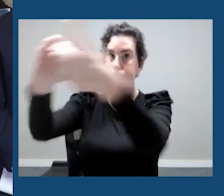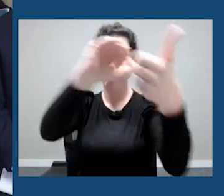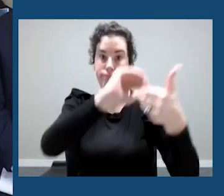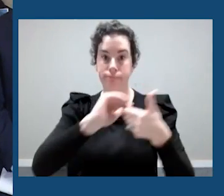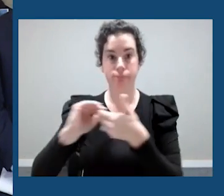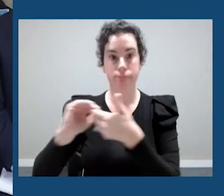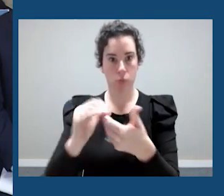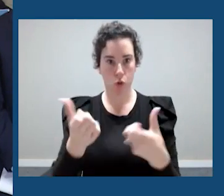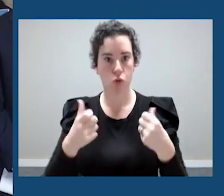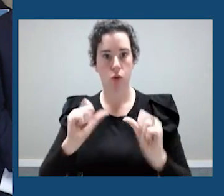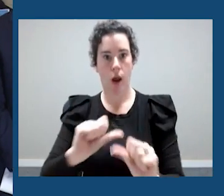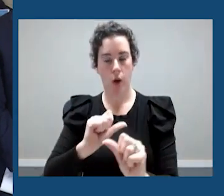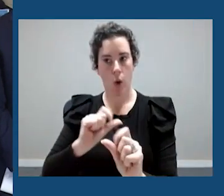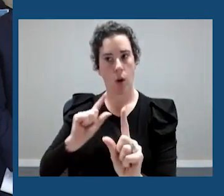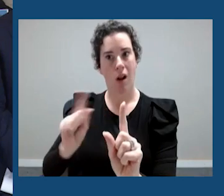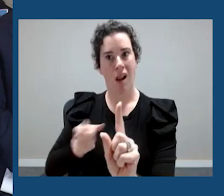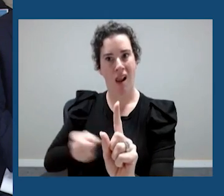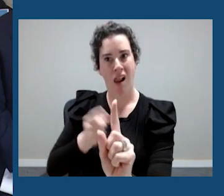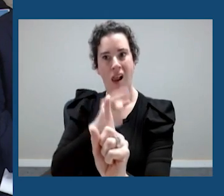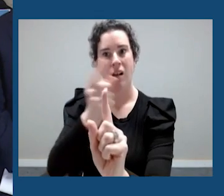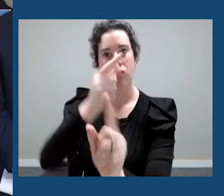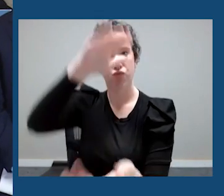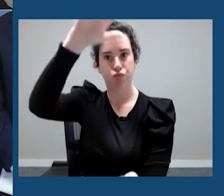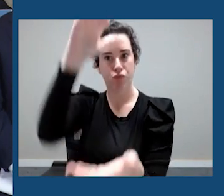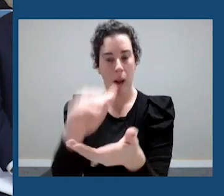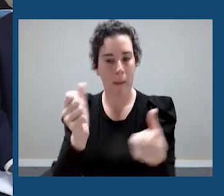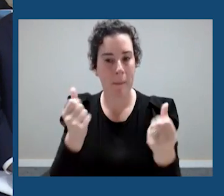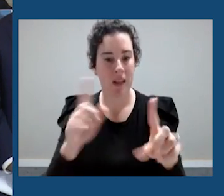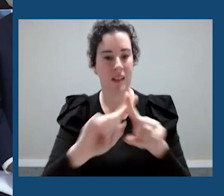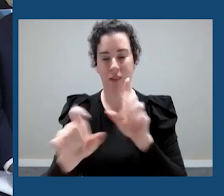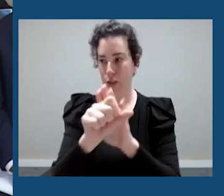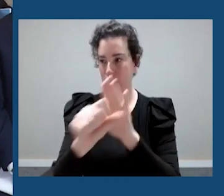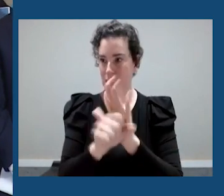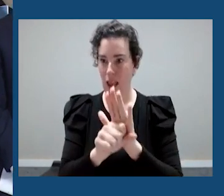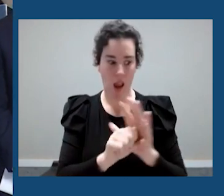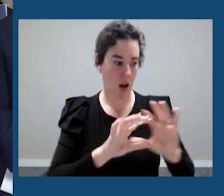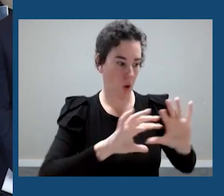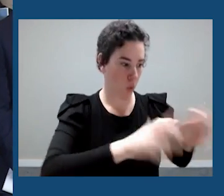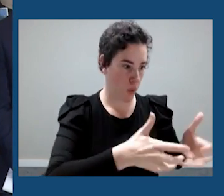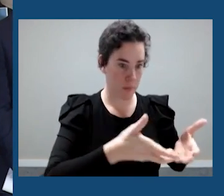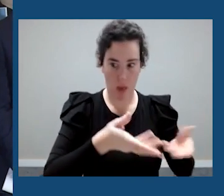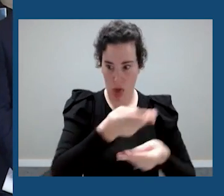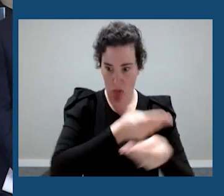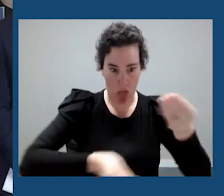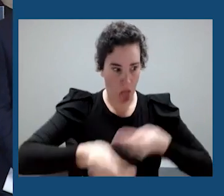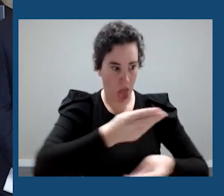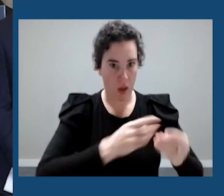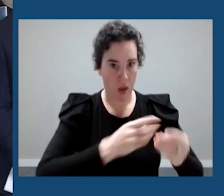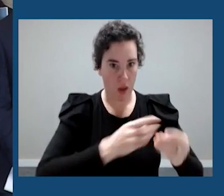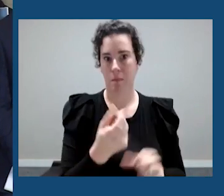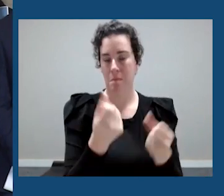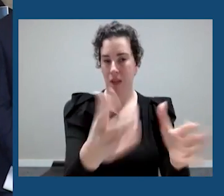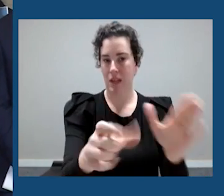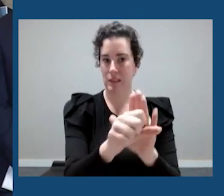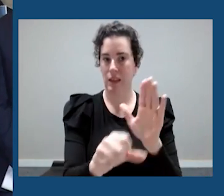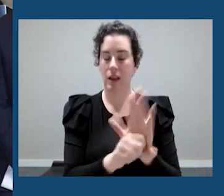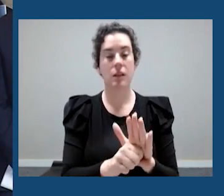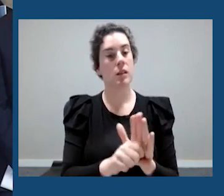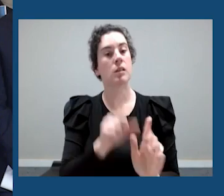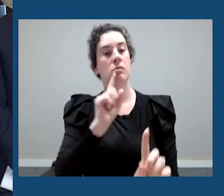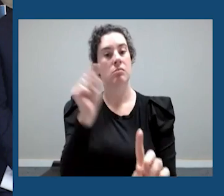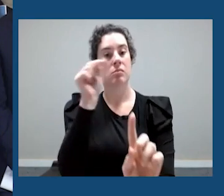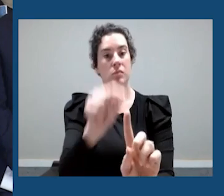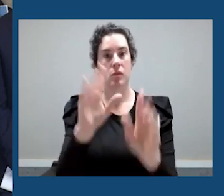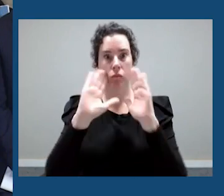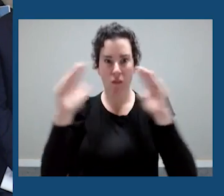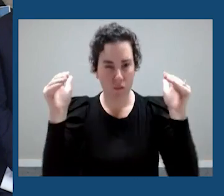increasingly sophisticated multi-state retail rings. That's what this is all about. An intense focus on a persistent area of